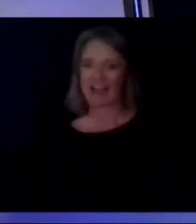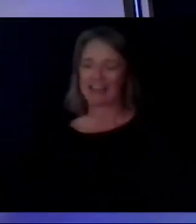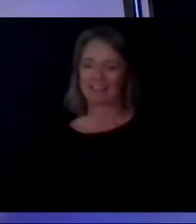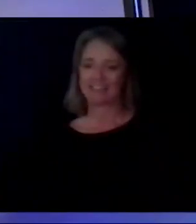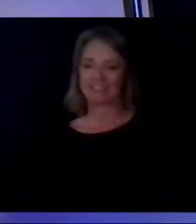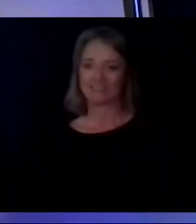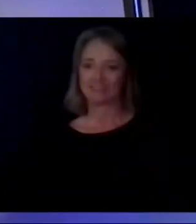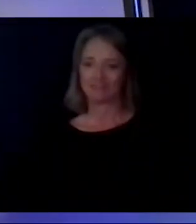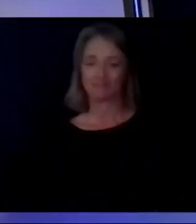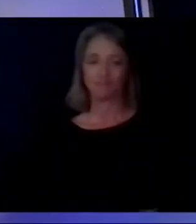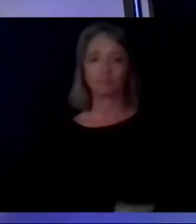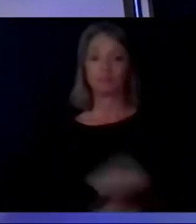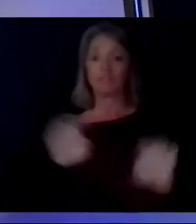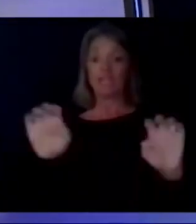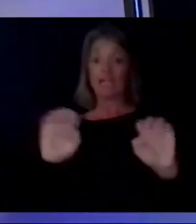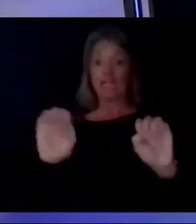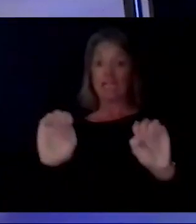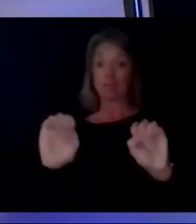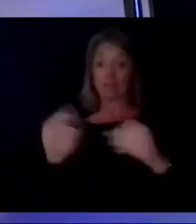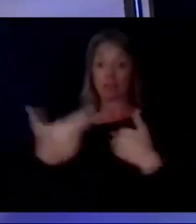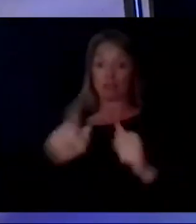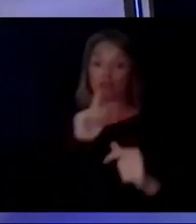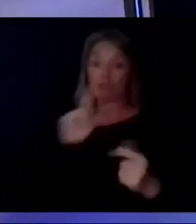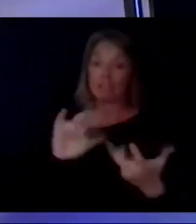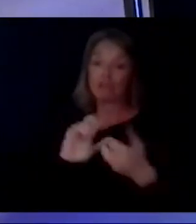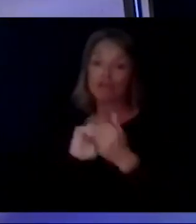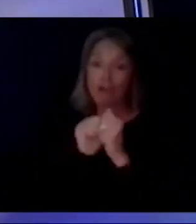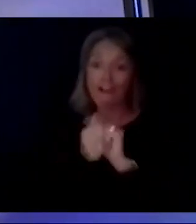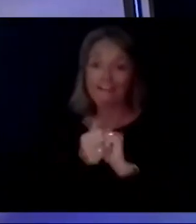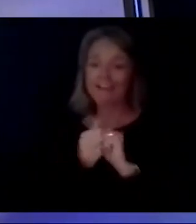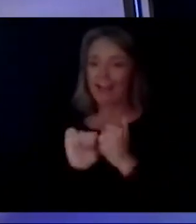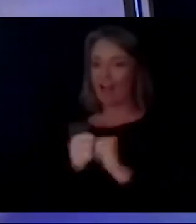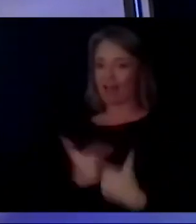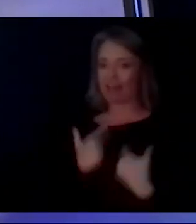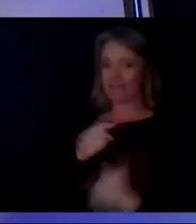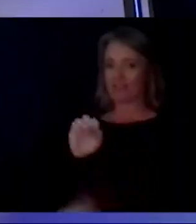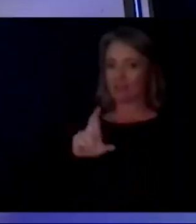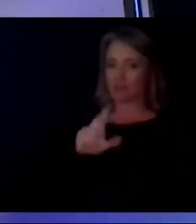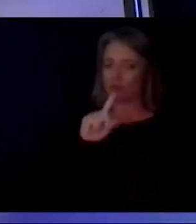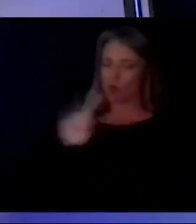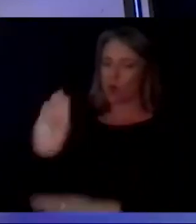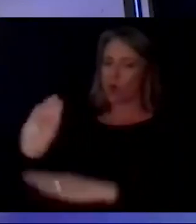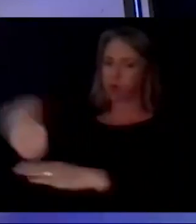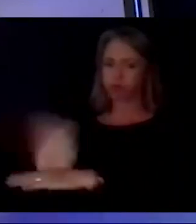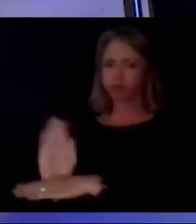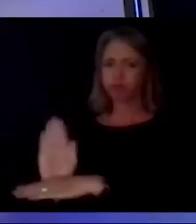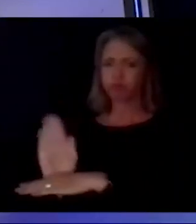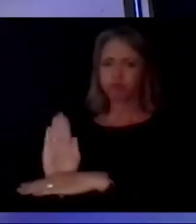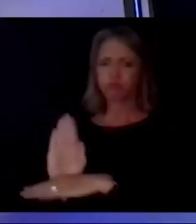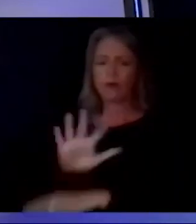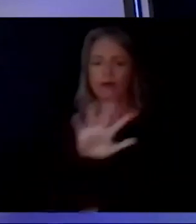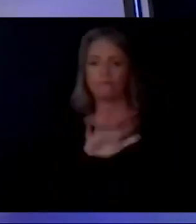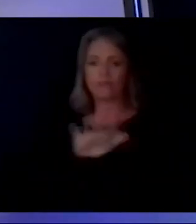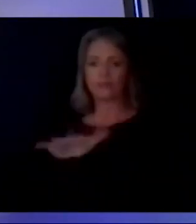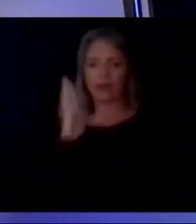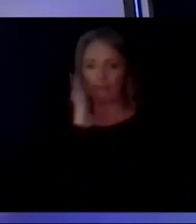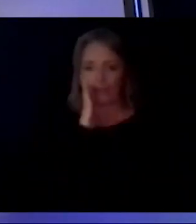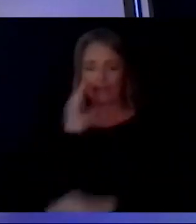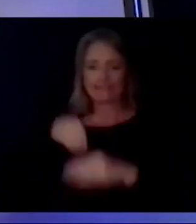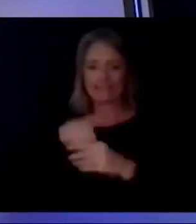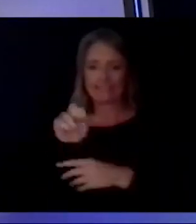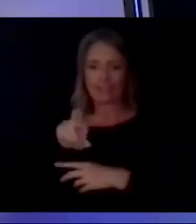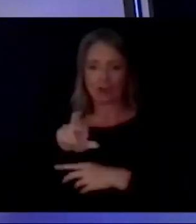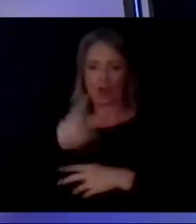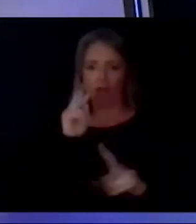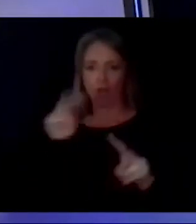rooms really crowded. So how is life down in the ER? The emergency department's very busy. We have about 55 beds in our ER. I looked this morning, and